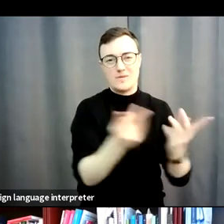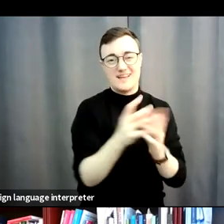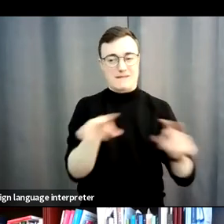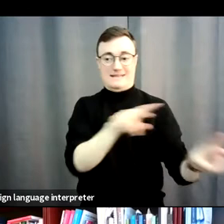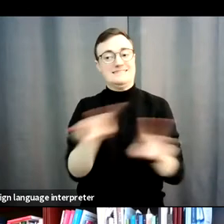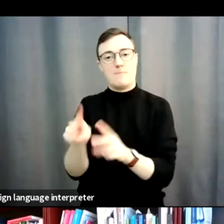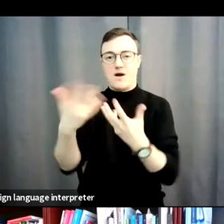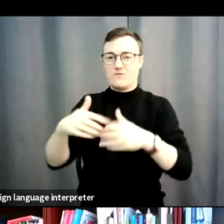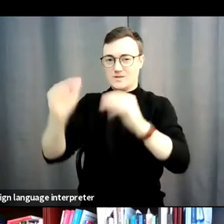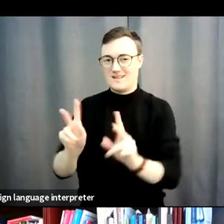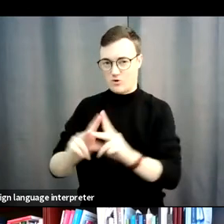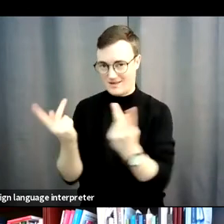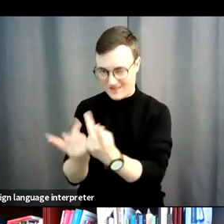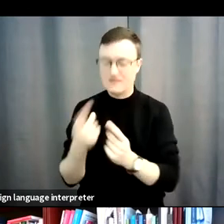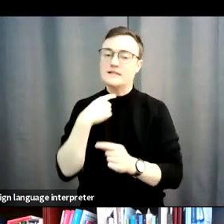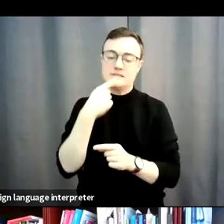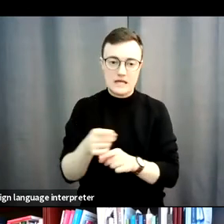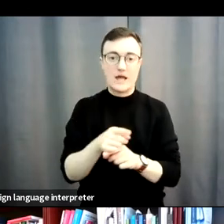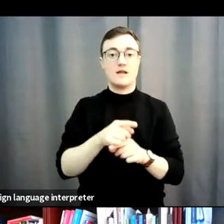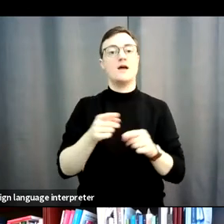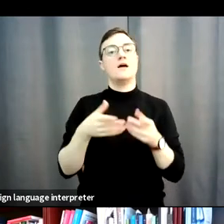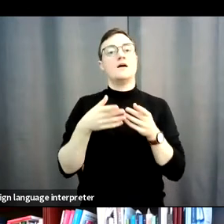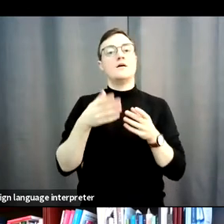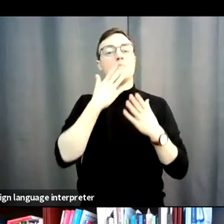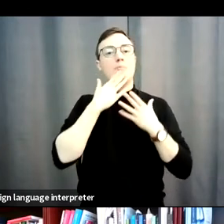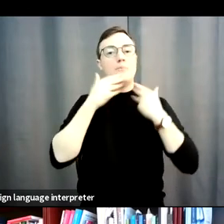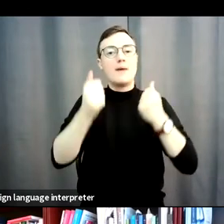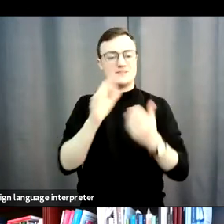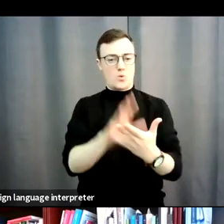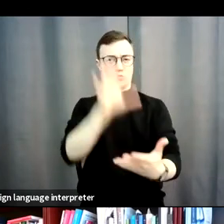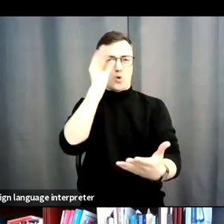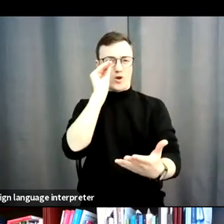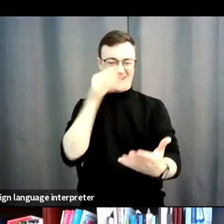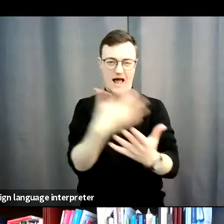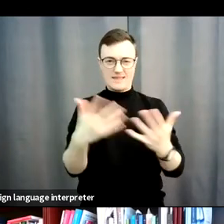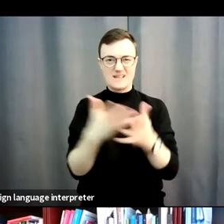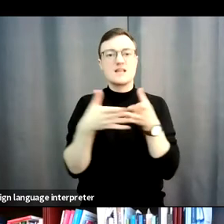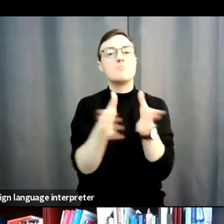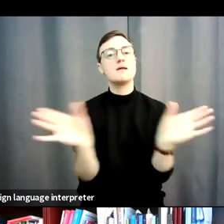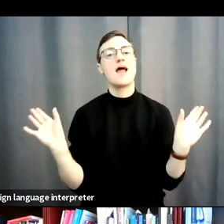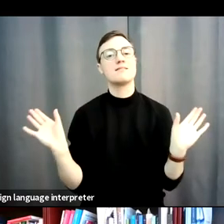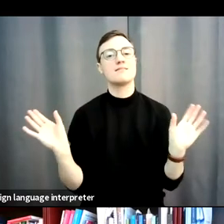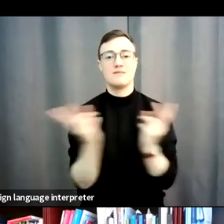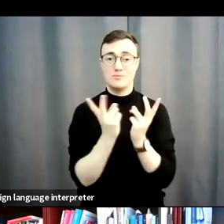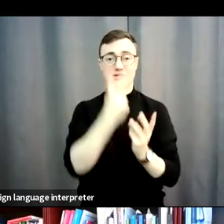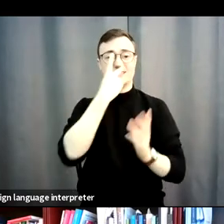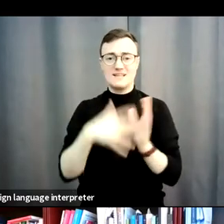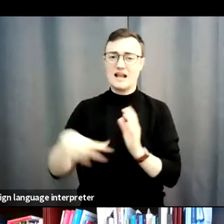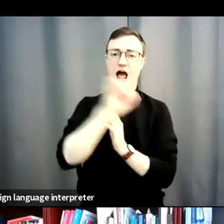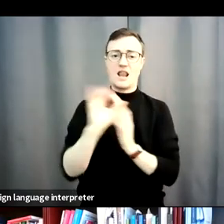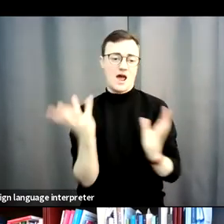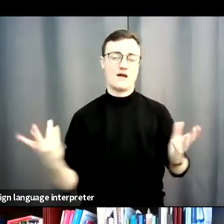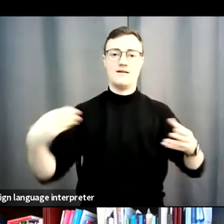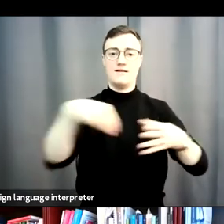CRPD. A wide interpretation is preferable in order to include children in social processes. So you